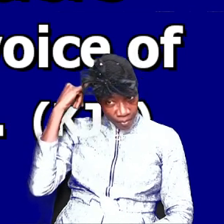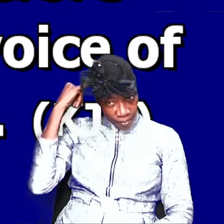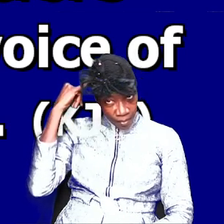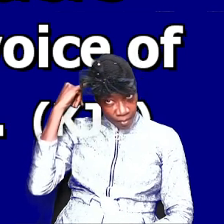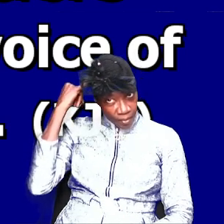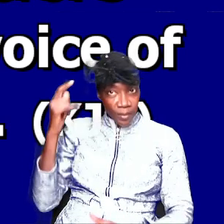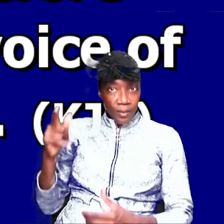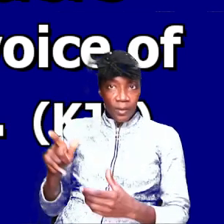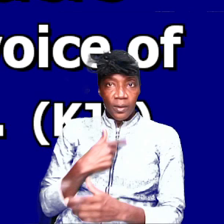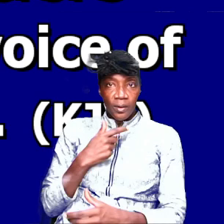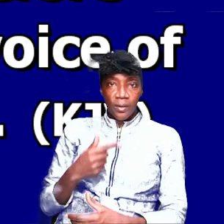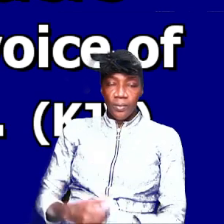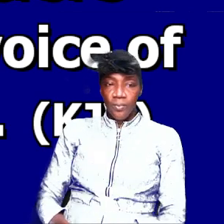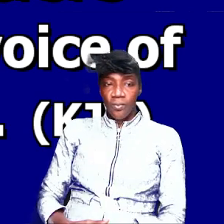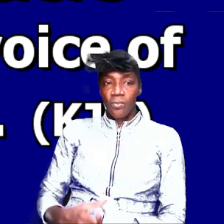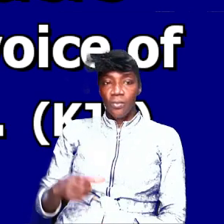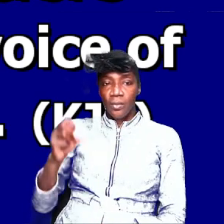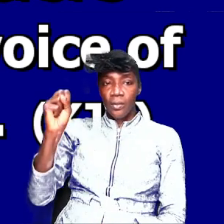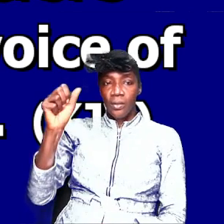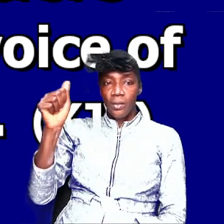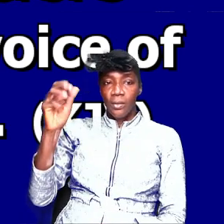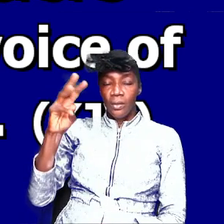First Samuel 15,